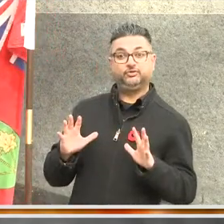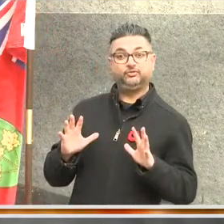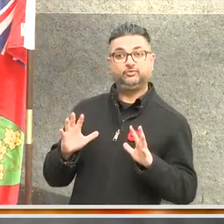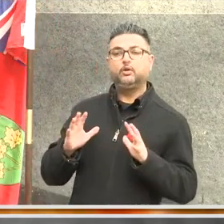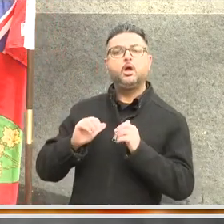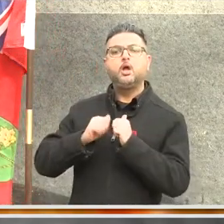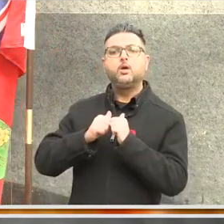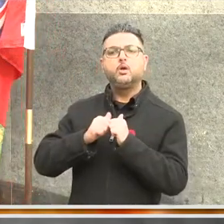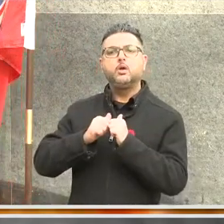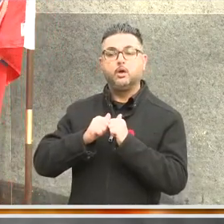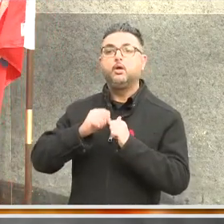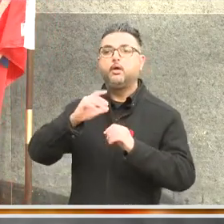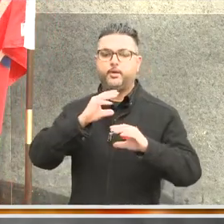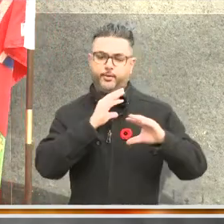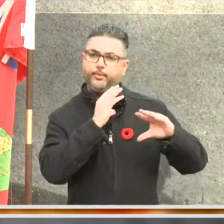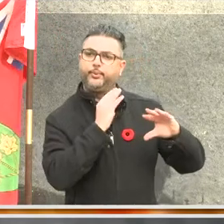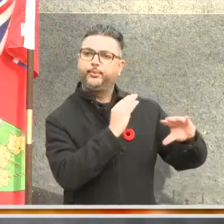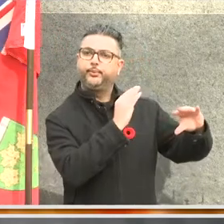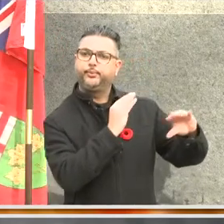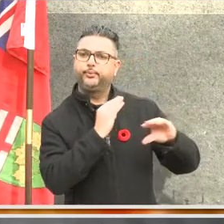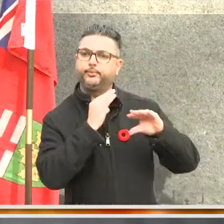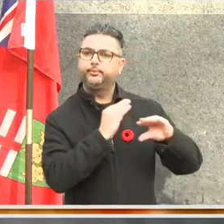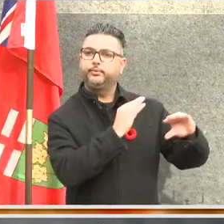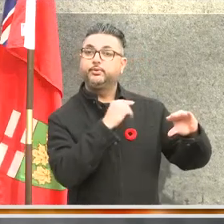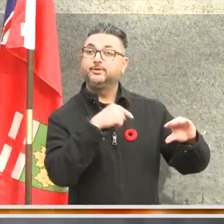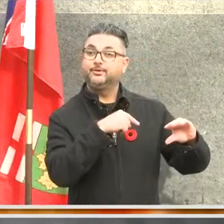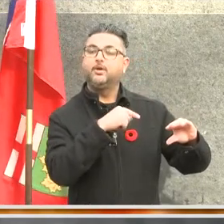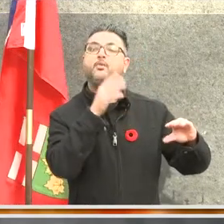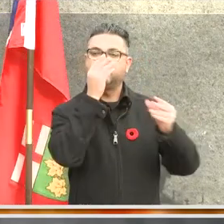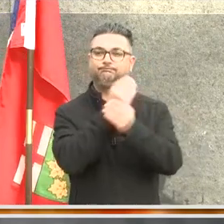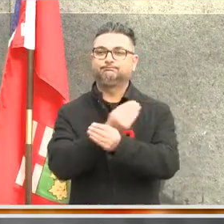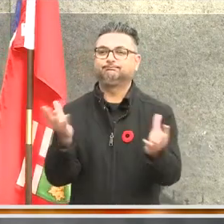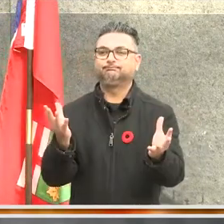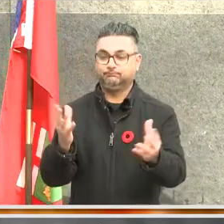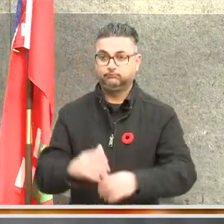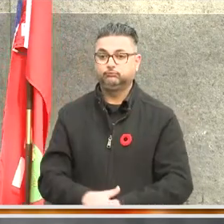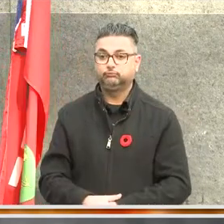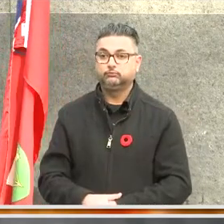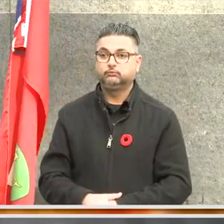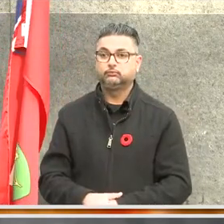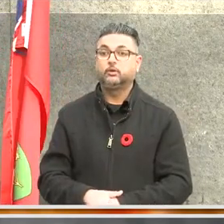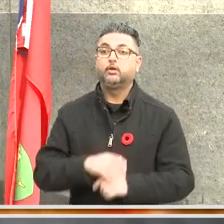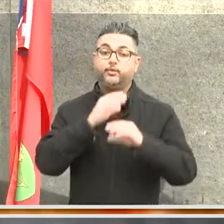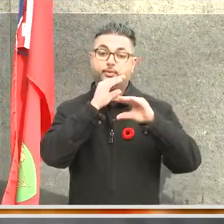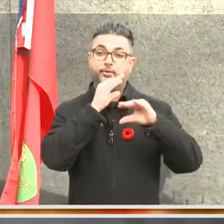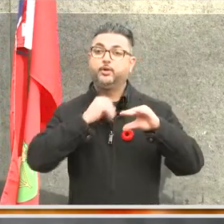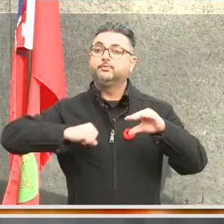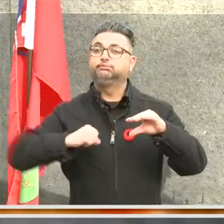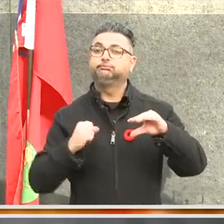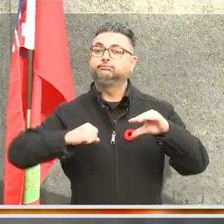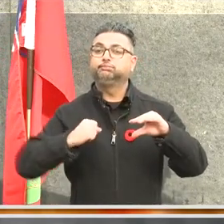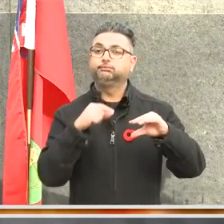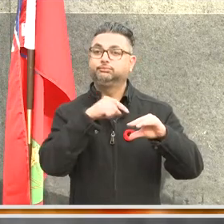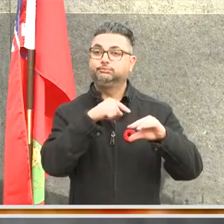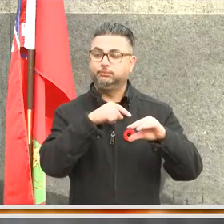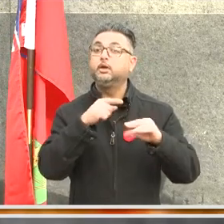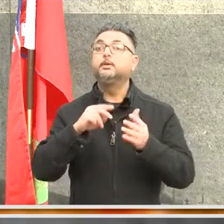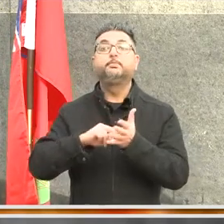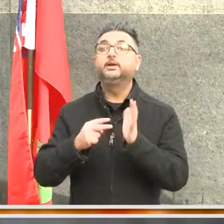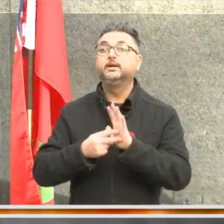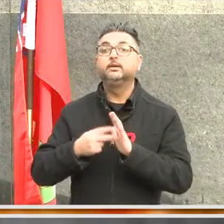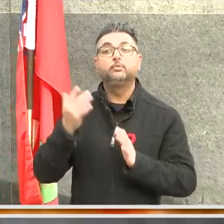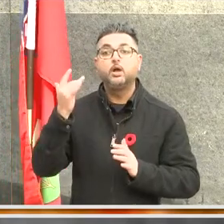of the bugler playing reveille. This symbolizes the awakening of fallen soldier in a better world and rouse